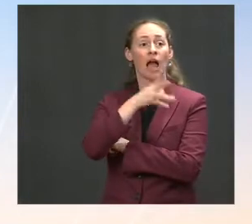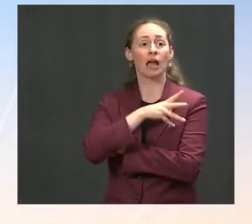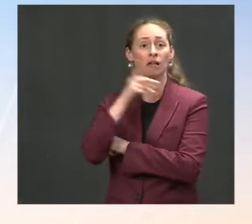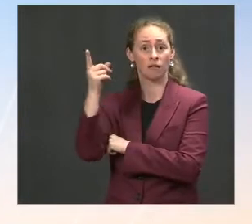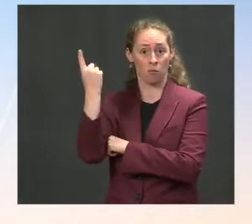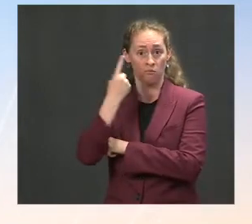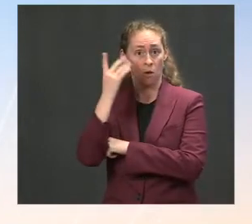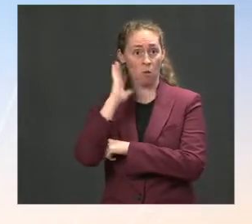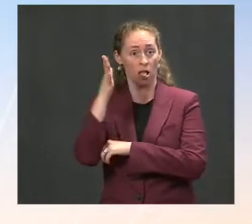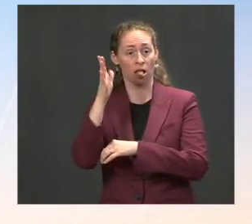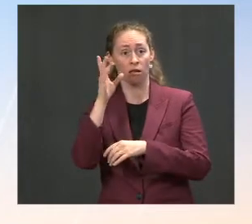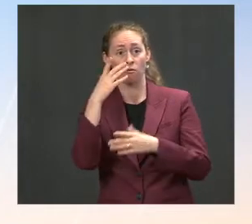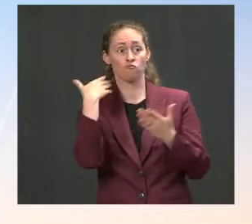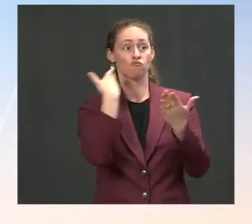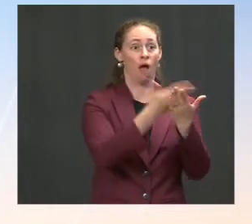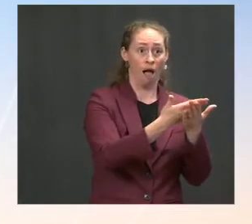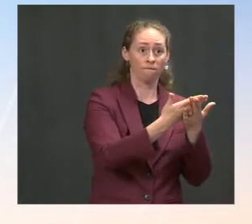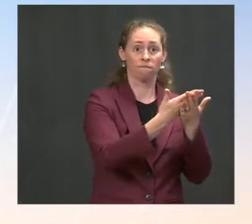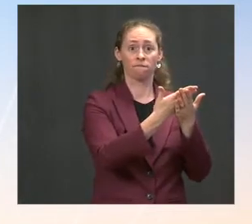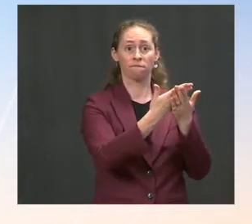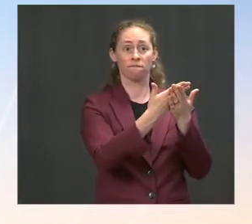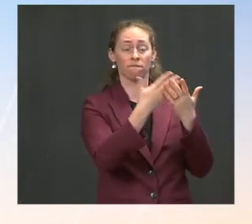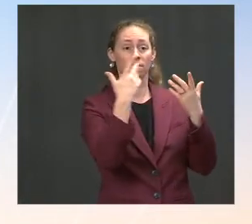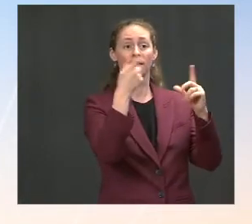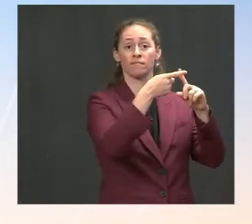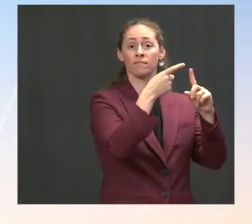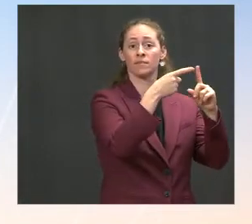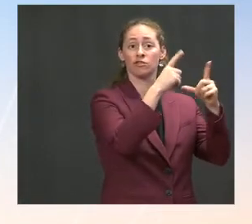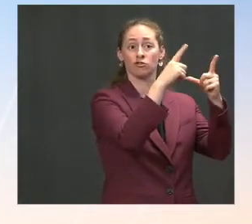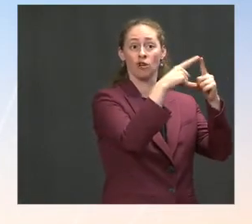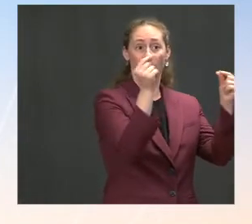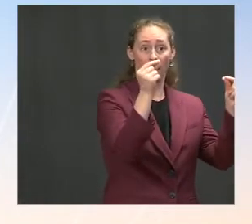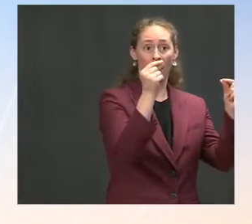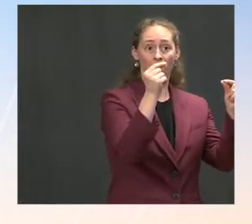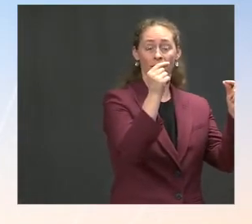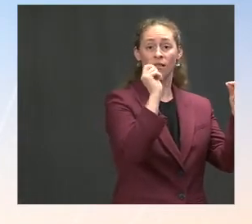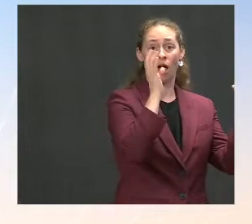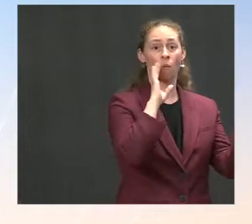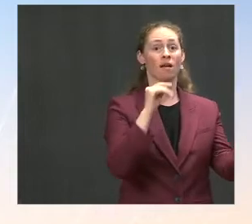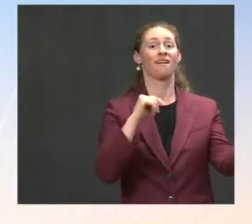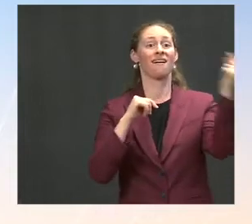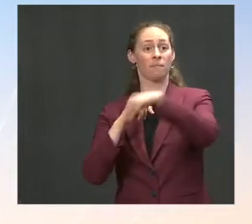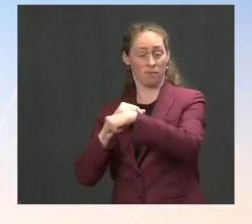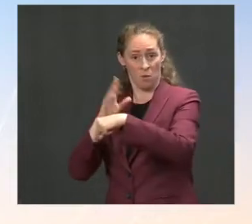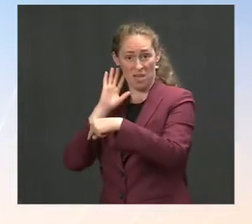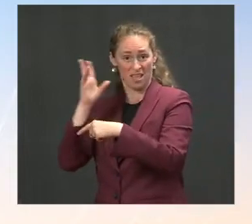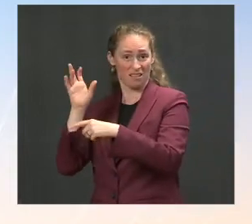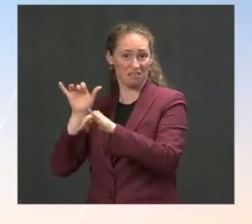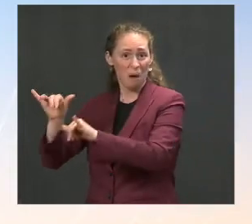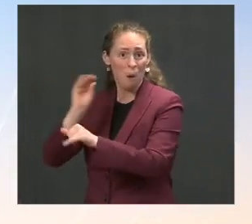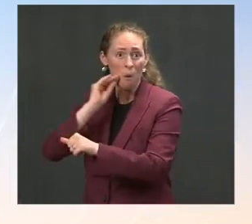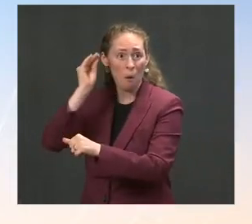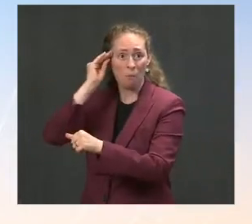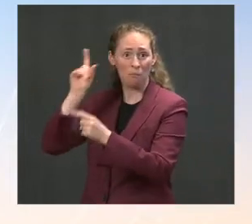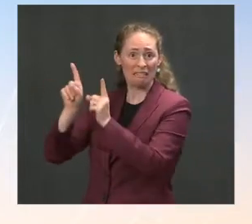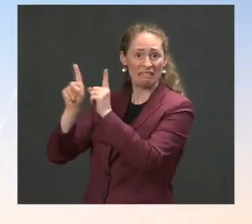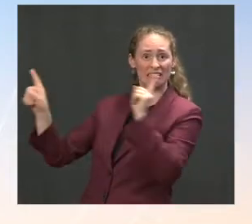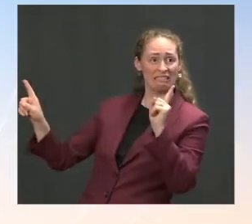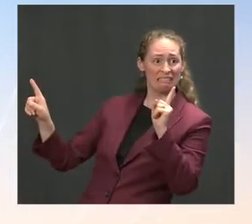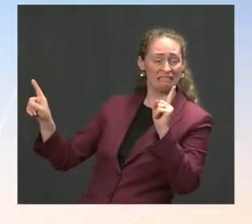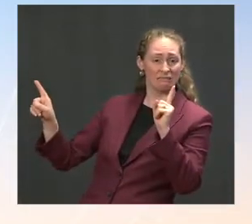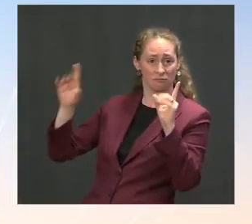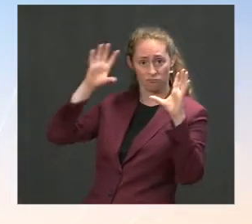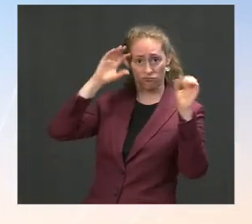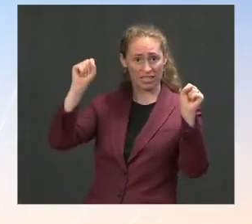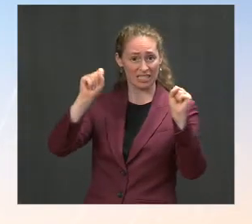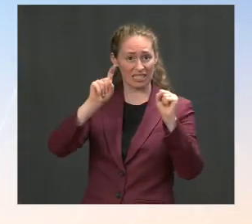president when she gets back from Japan? The First Lady will follow all public health guidelines. I don't believe that's part of the protocols. All